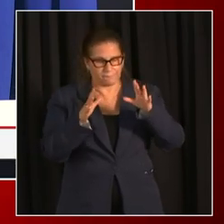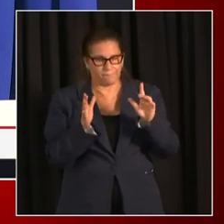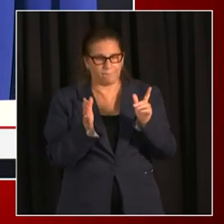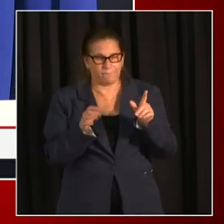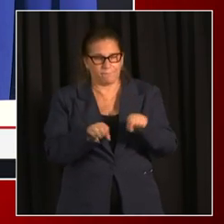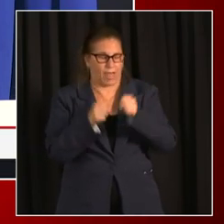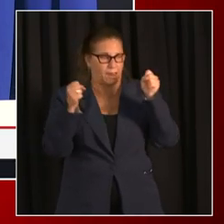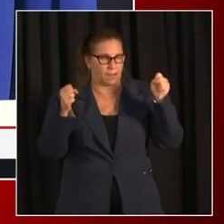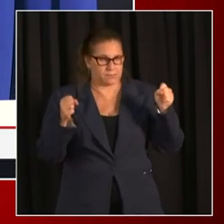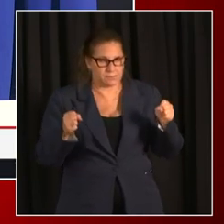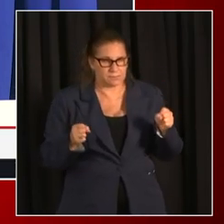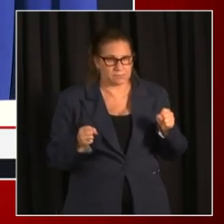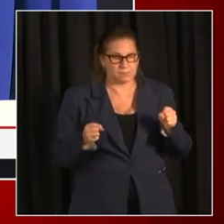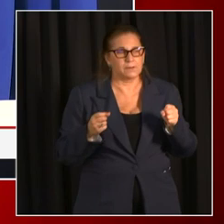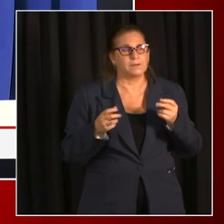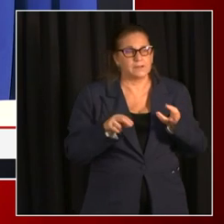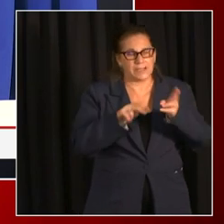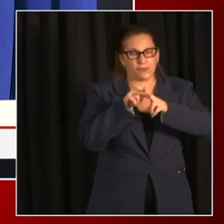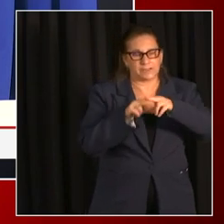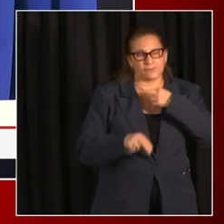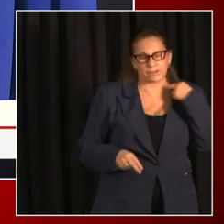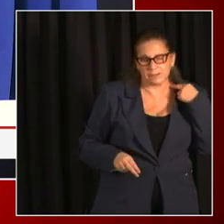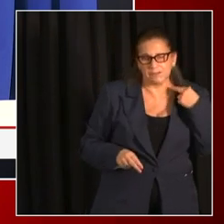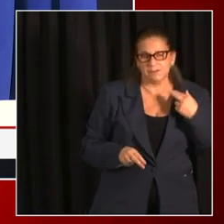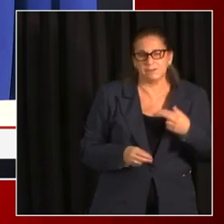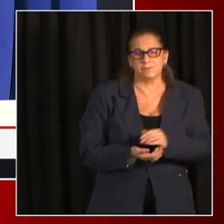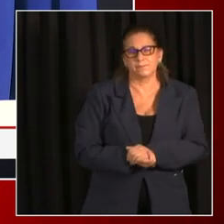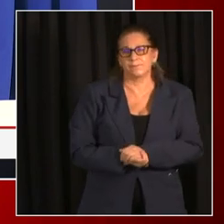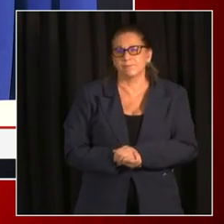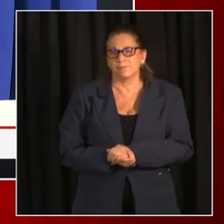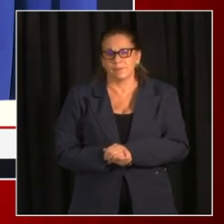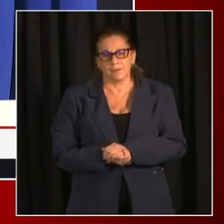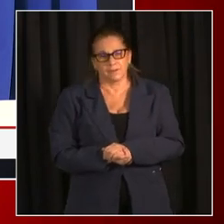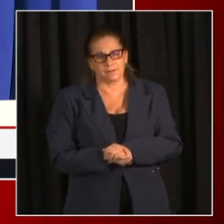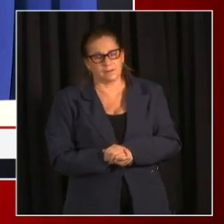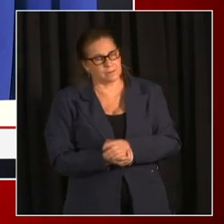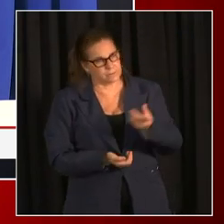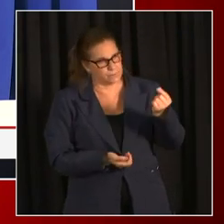dangerous laws, putting people at risk at Du Bois Place and then